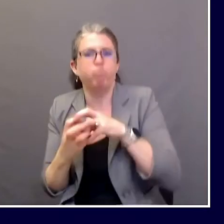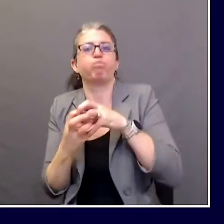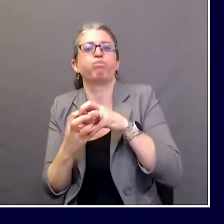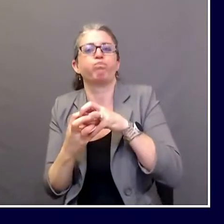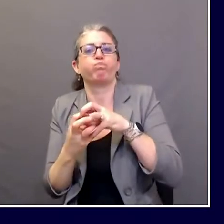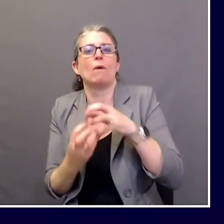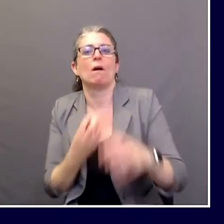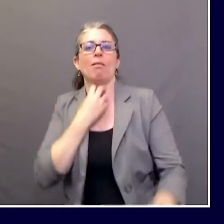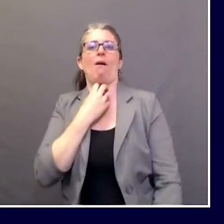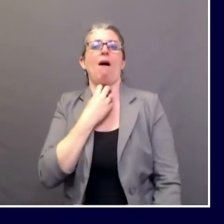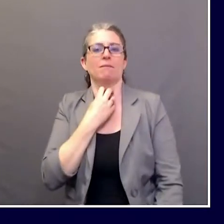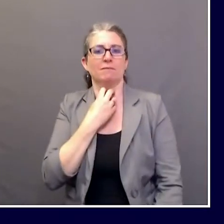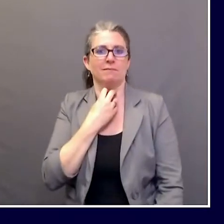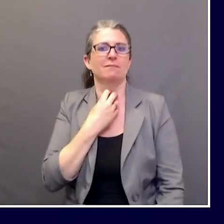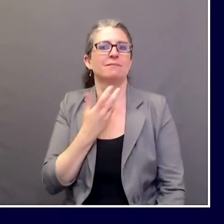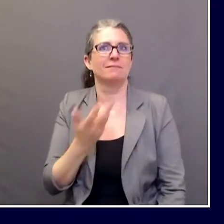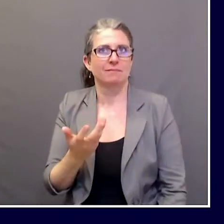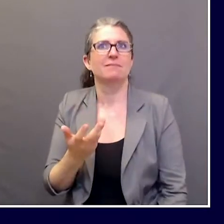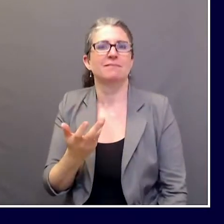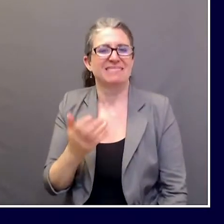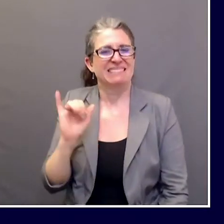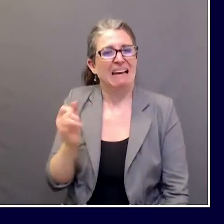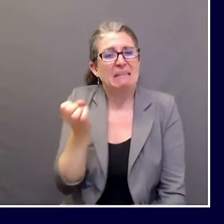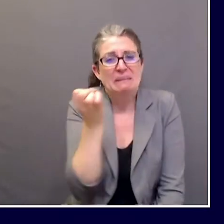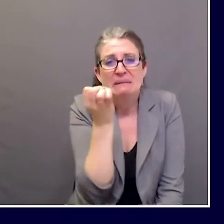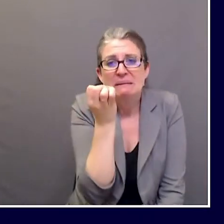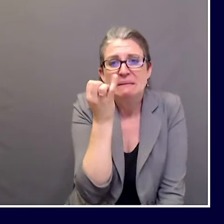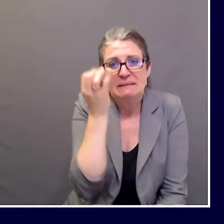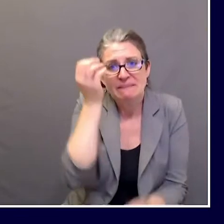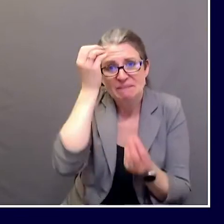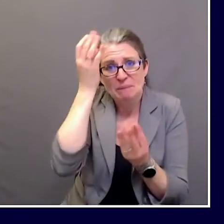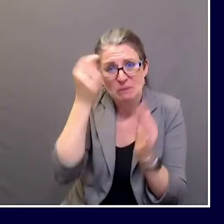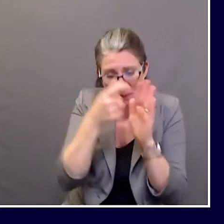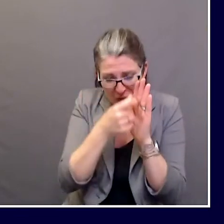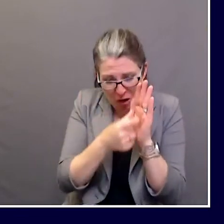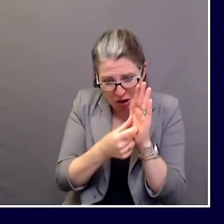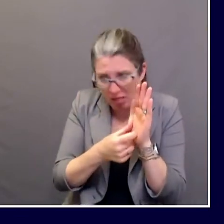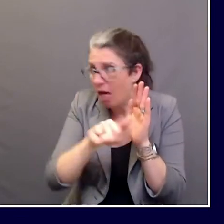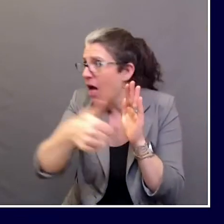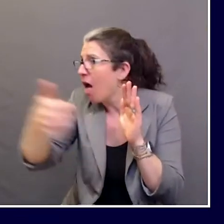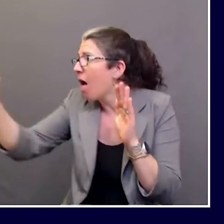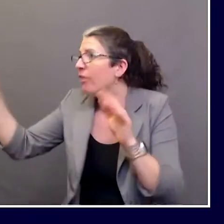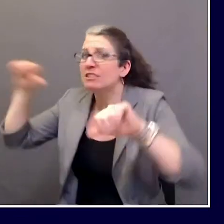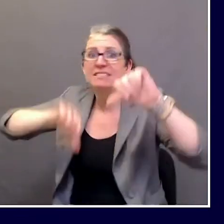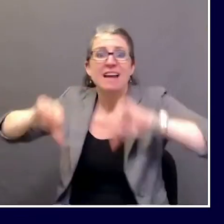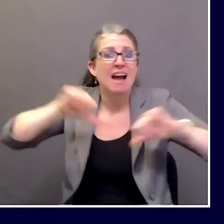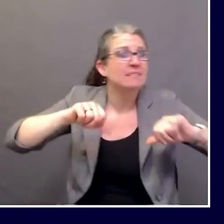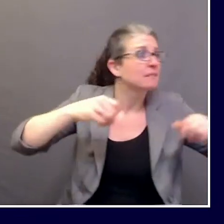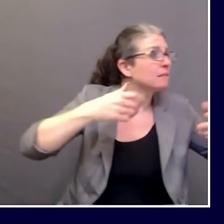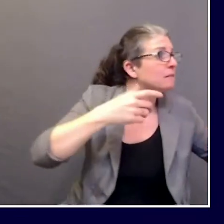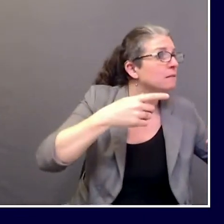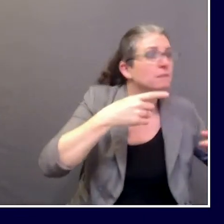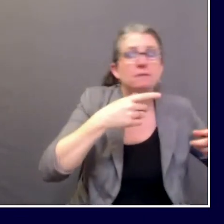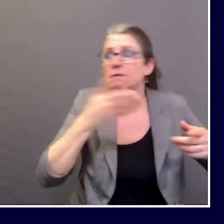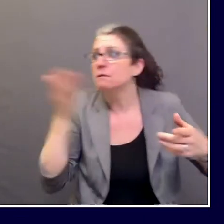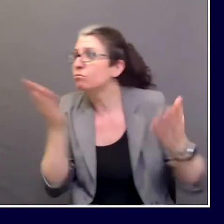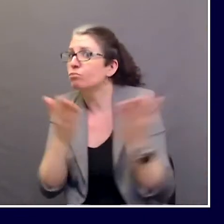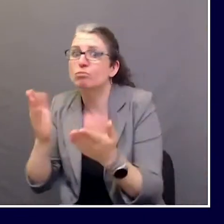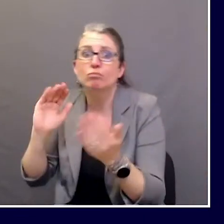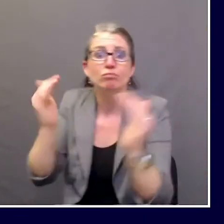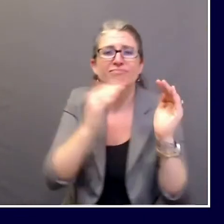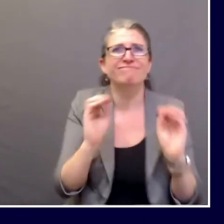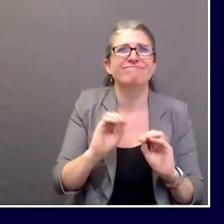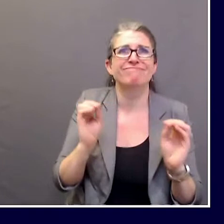data and understand them better so they can then put out information to clinicians. My final question really has to do with anybody